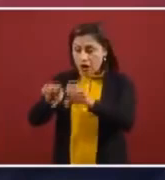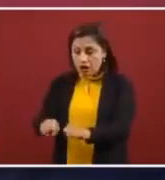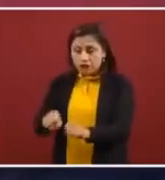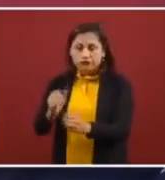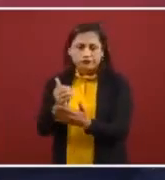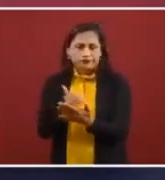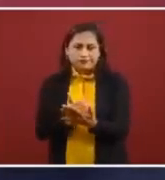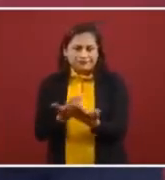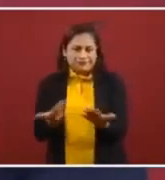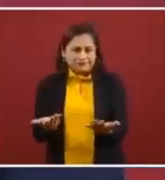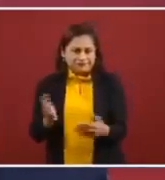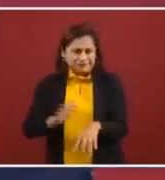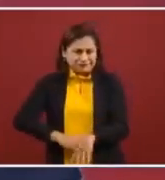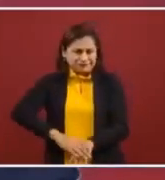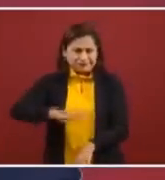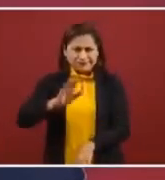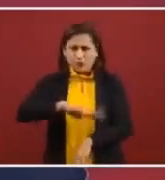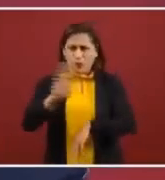We